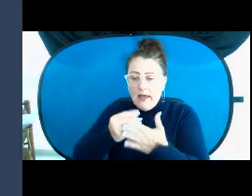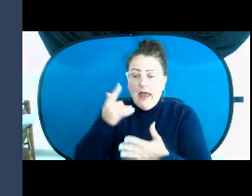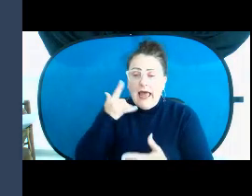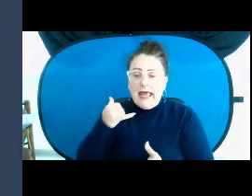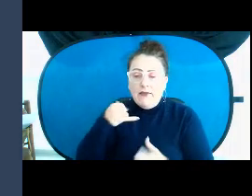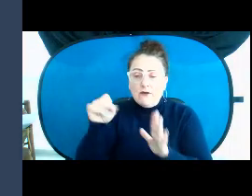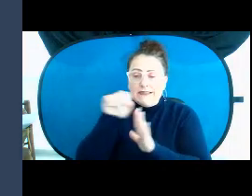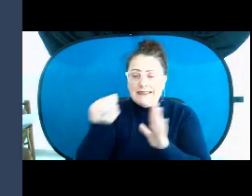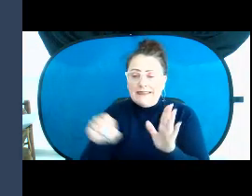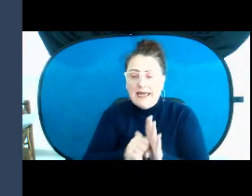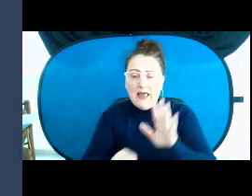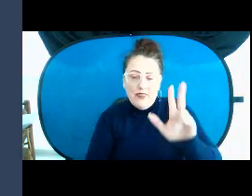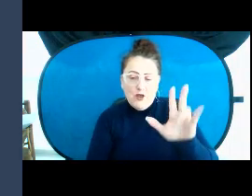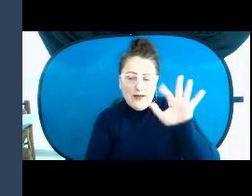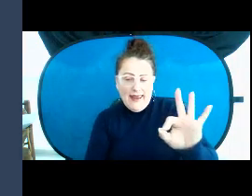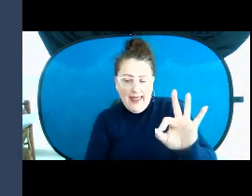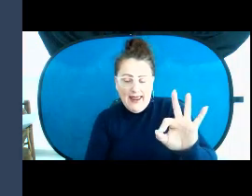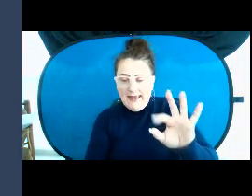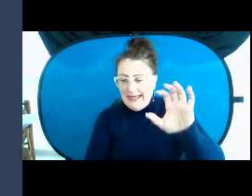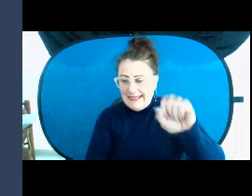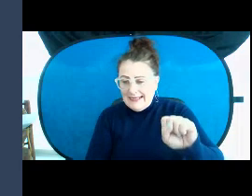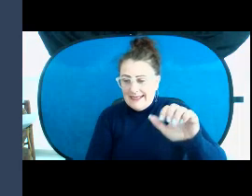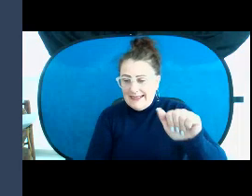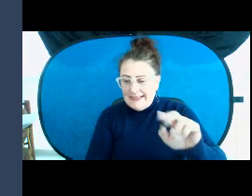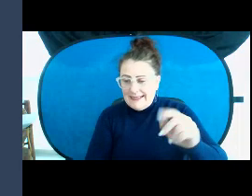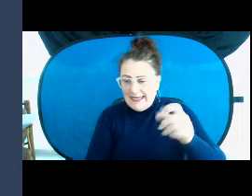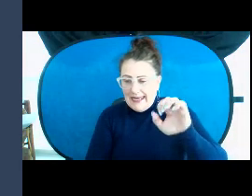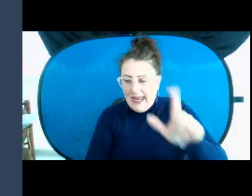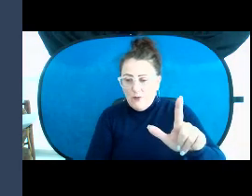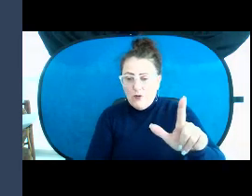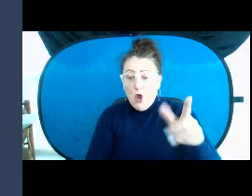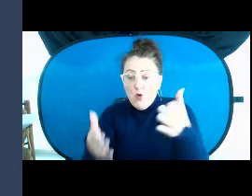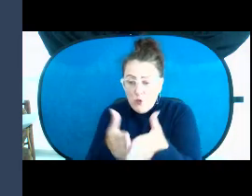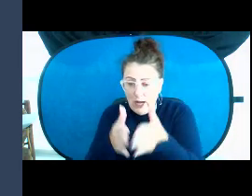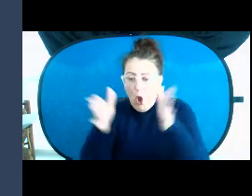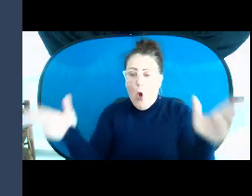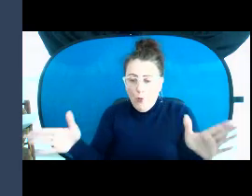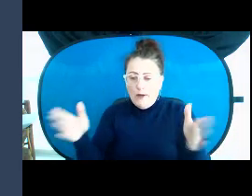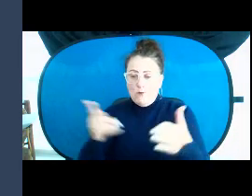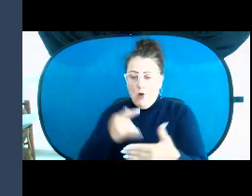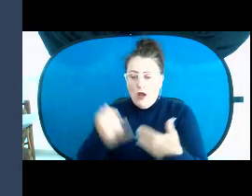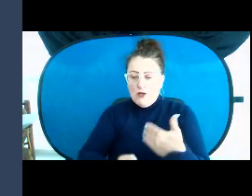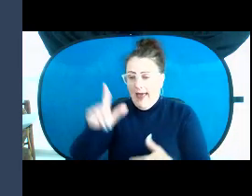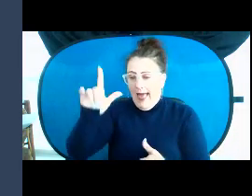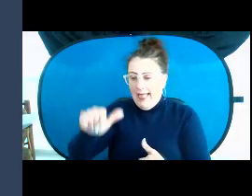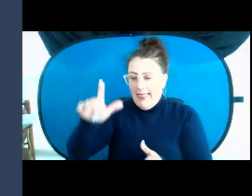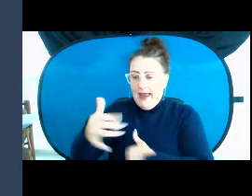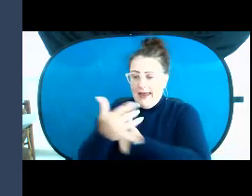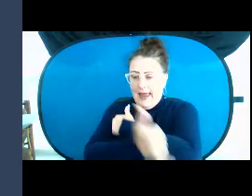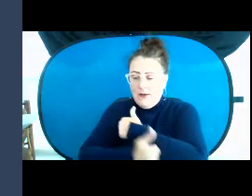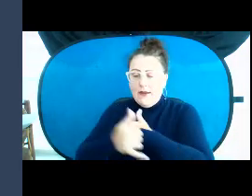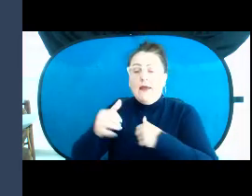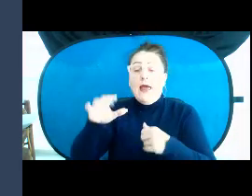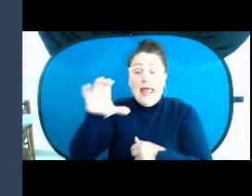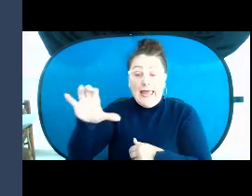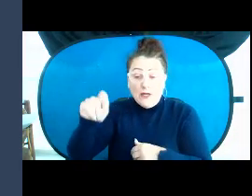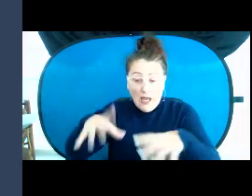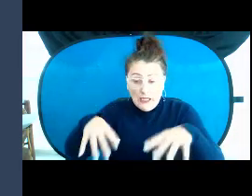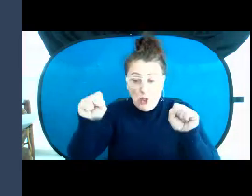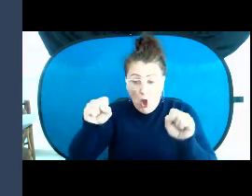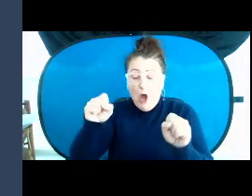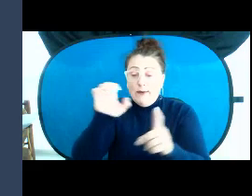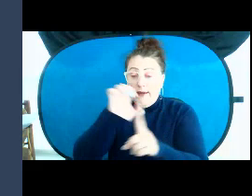Route 39 San Gabriel Canyon Road reopening project in LA County. Caltrans adopted an environmental impact